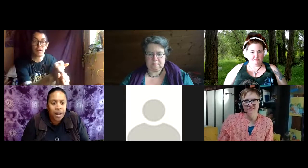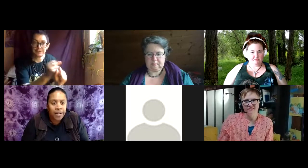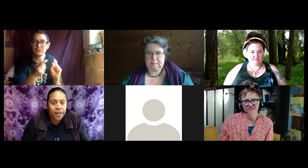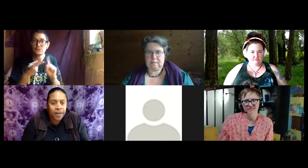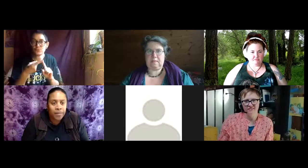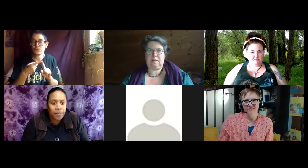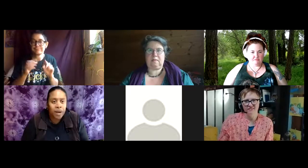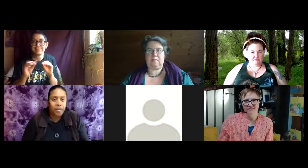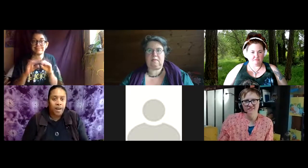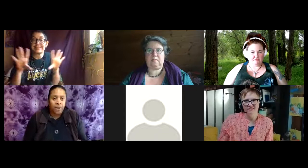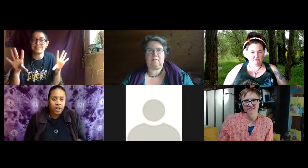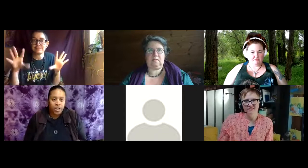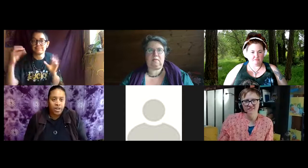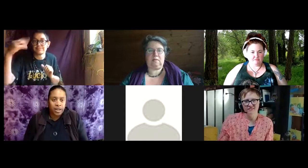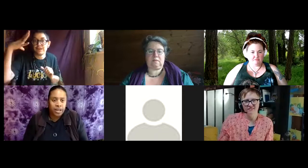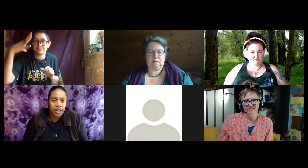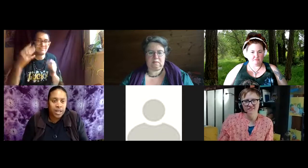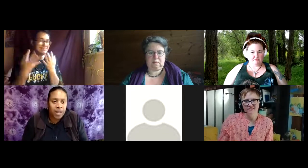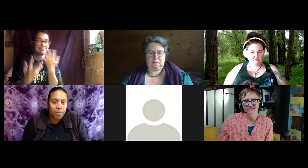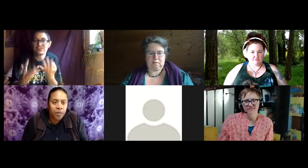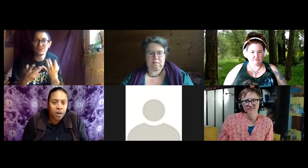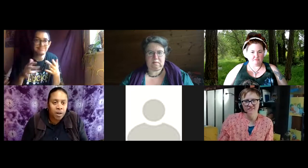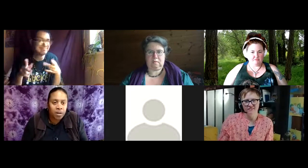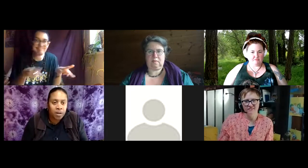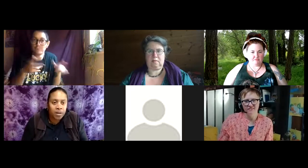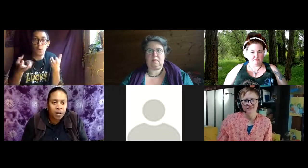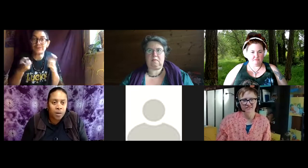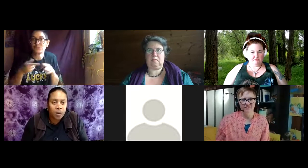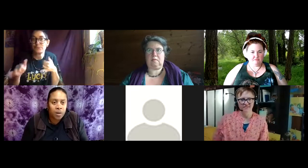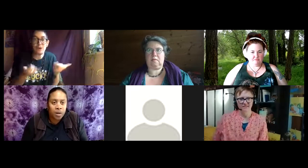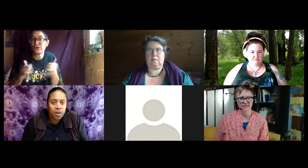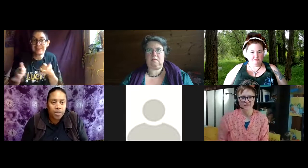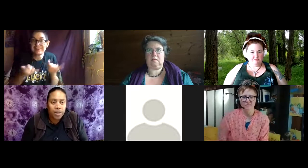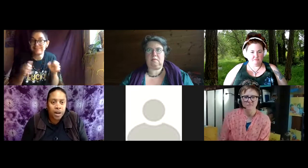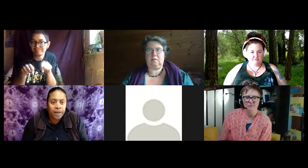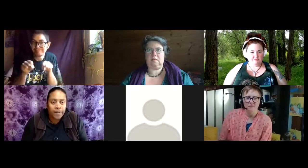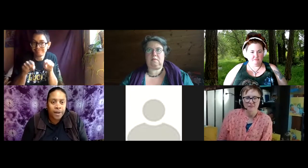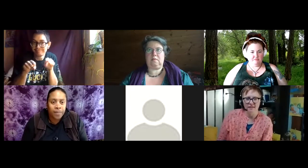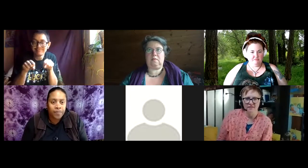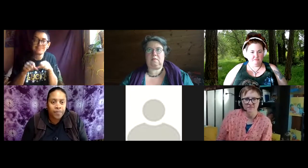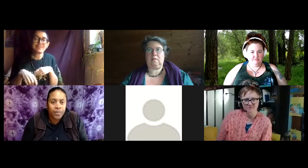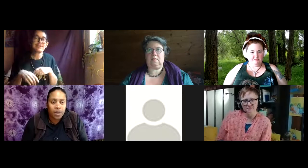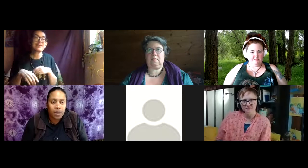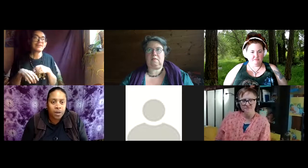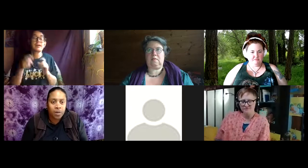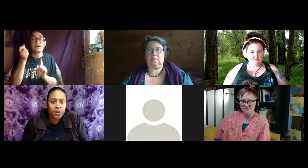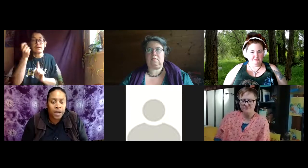there's a lot of playful energy connected to this time of year. And so there's a lot of,